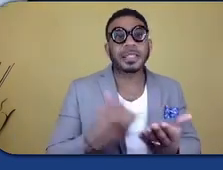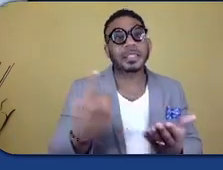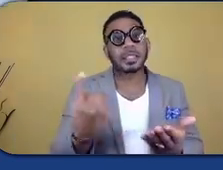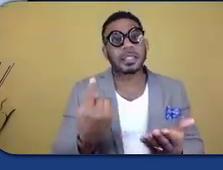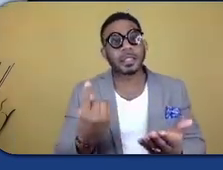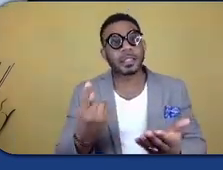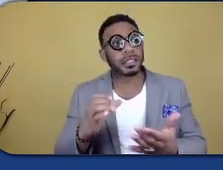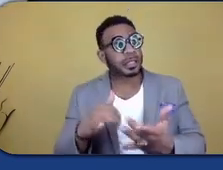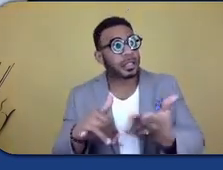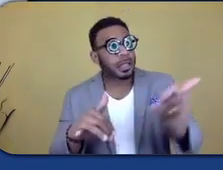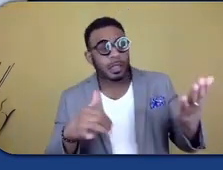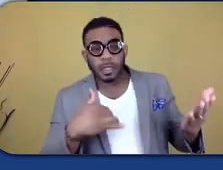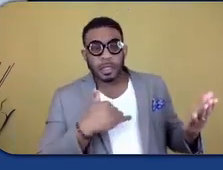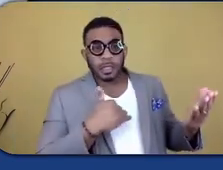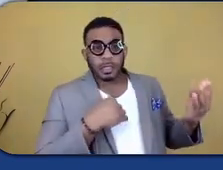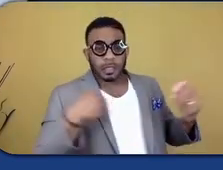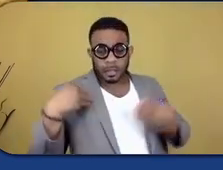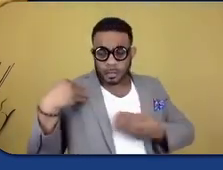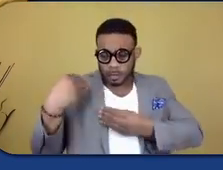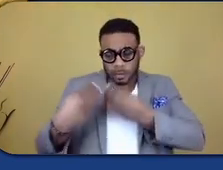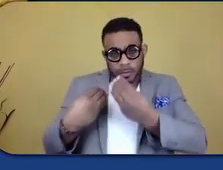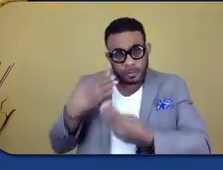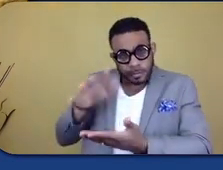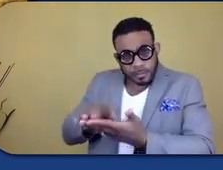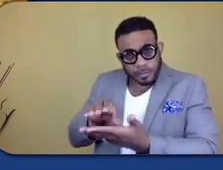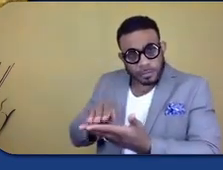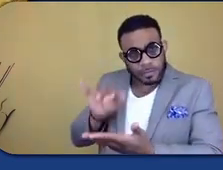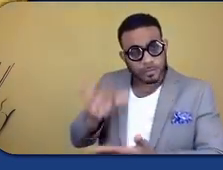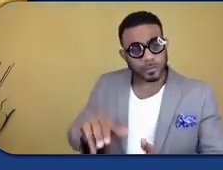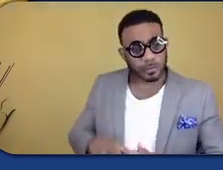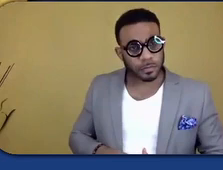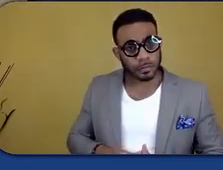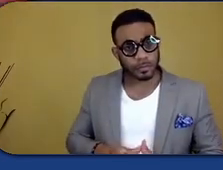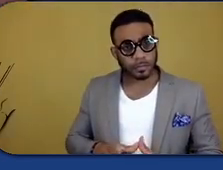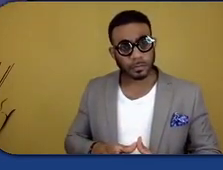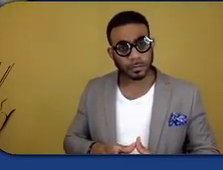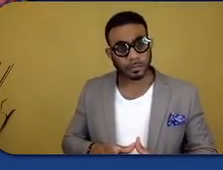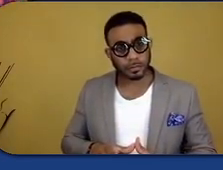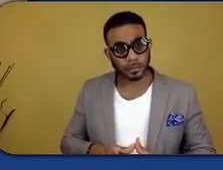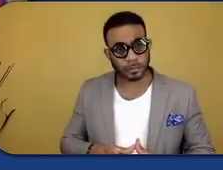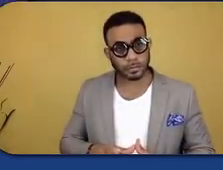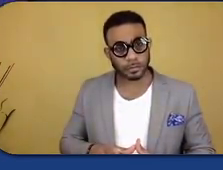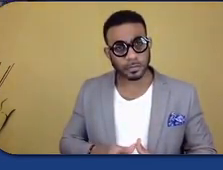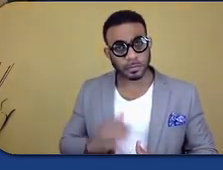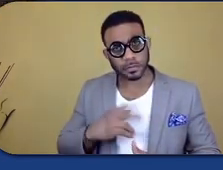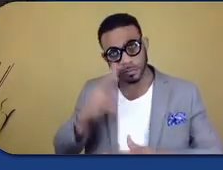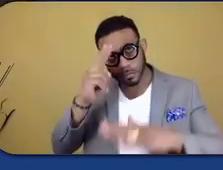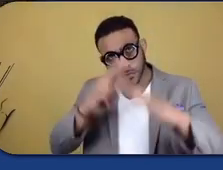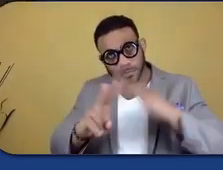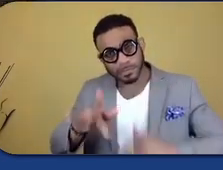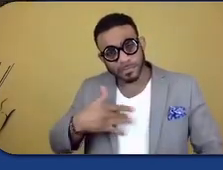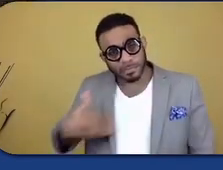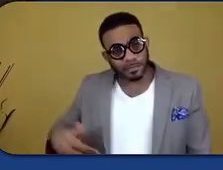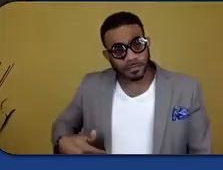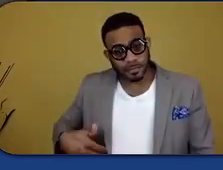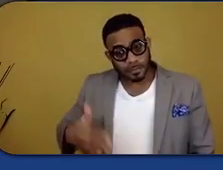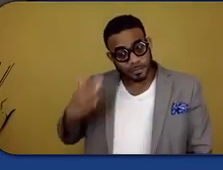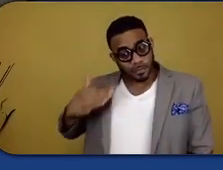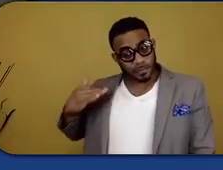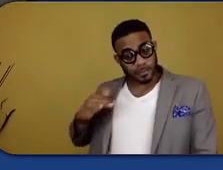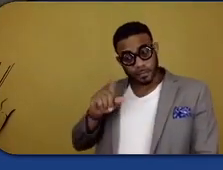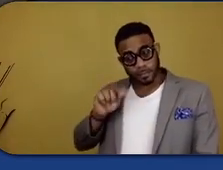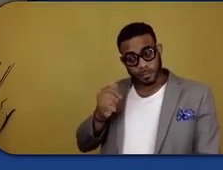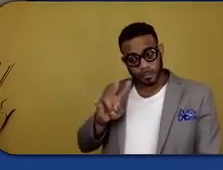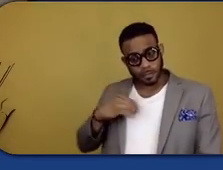being can be changed by a human being. I can still make something. In 2017, I started a